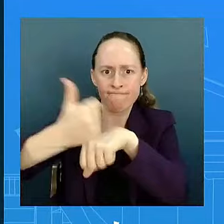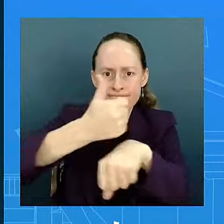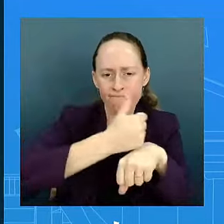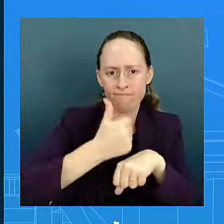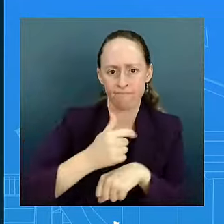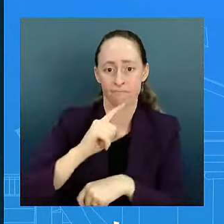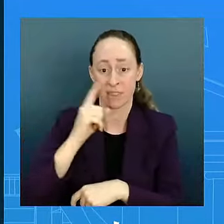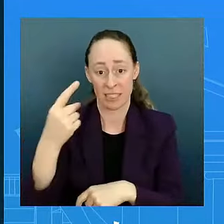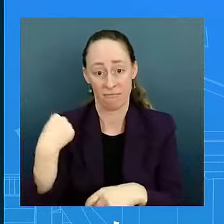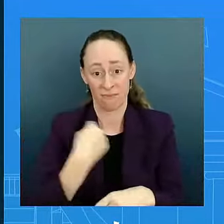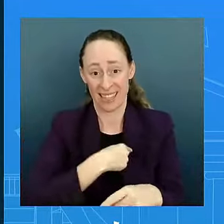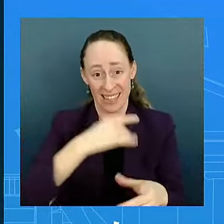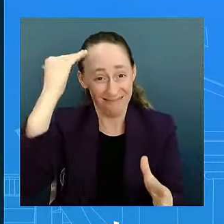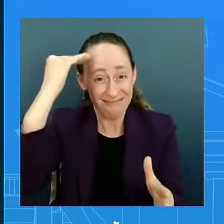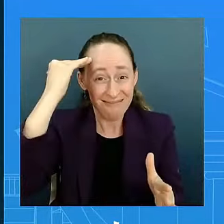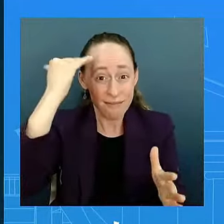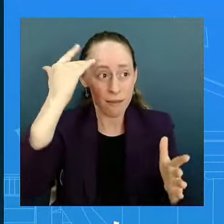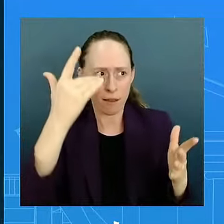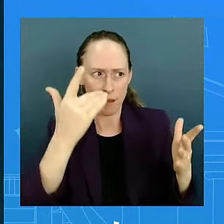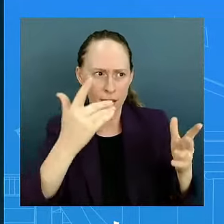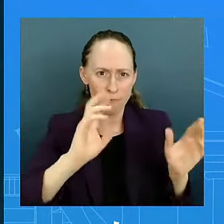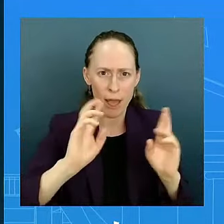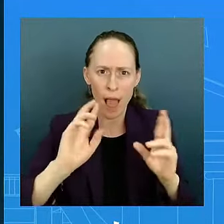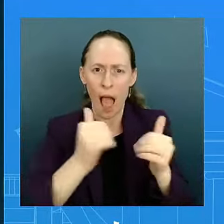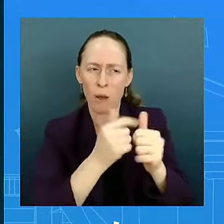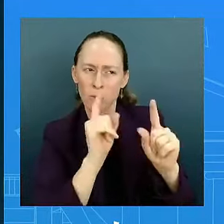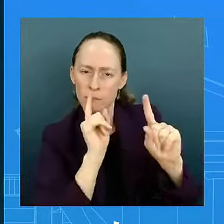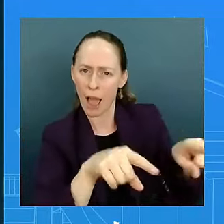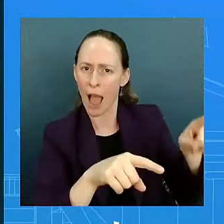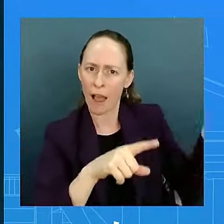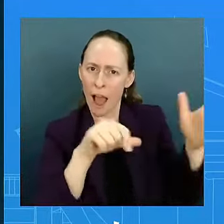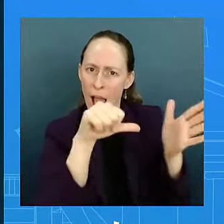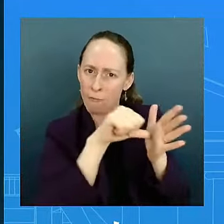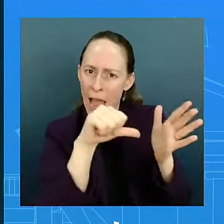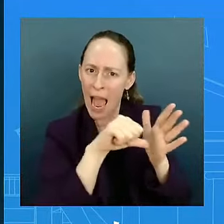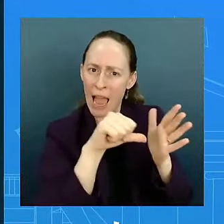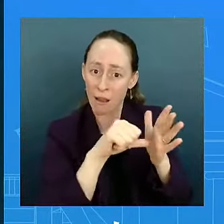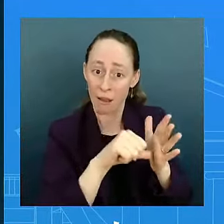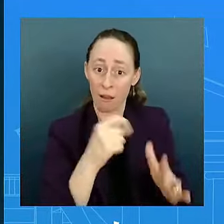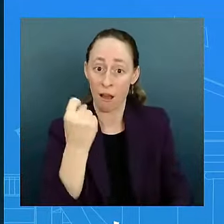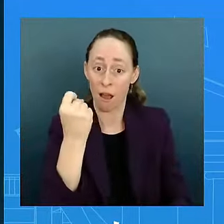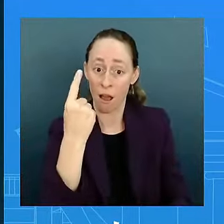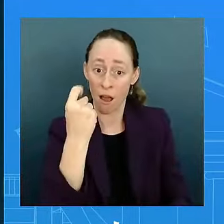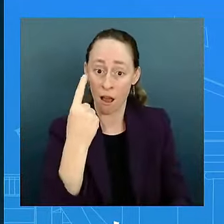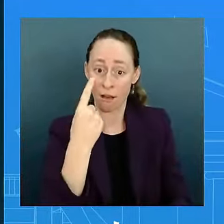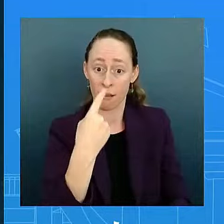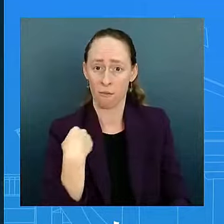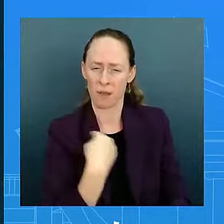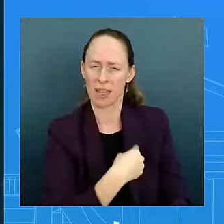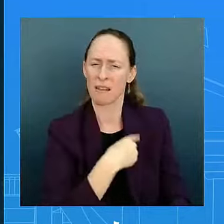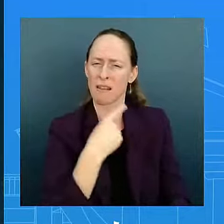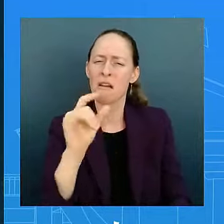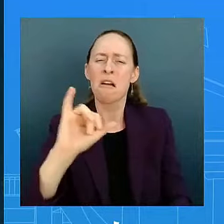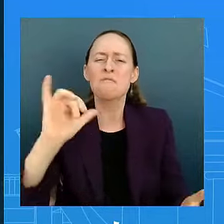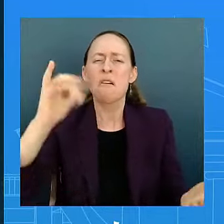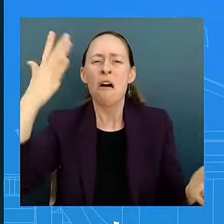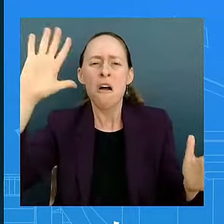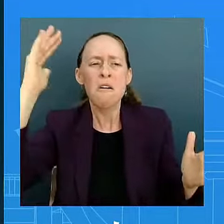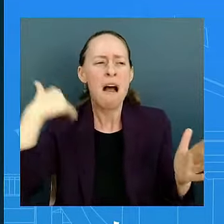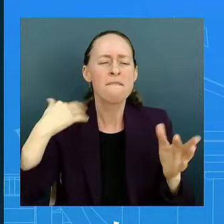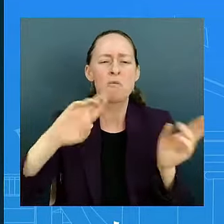threats. As part of the comprehensive response, we have invested extraordinary resources in developing additional information about these